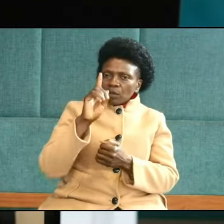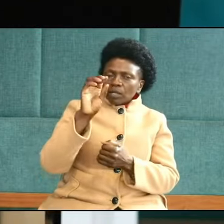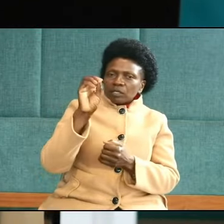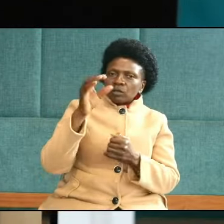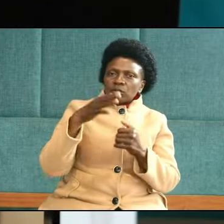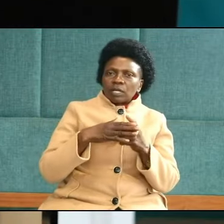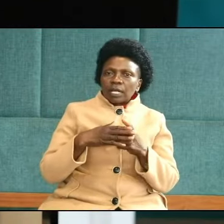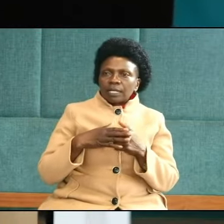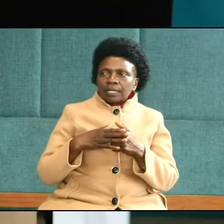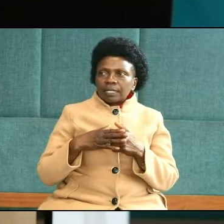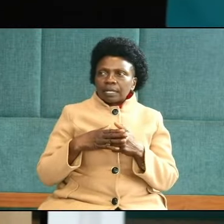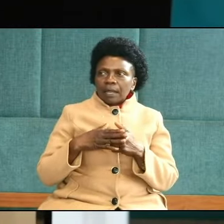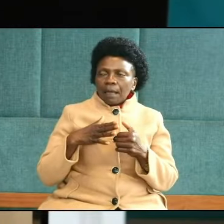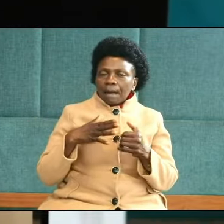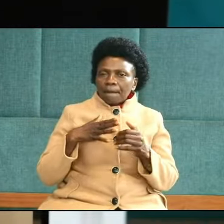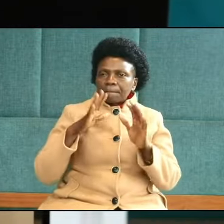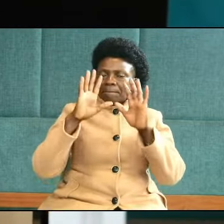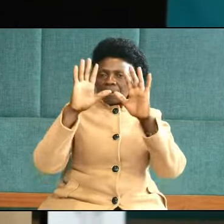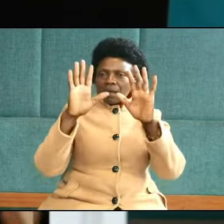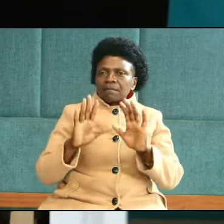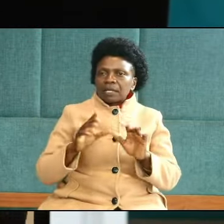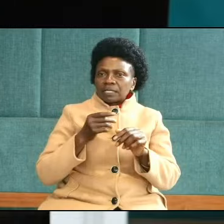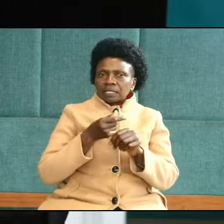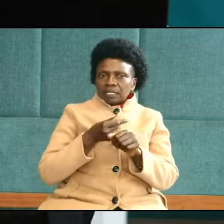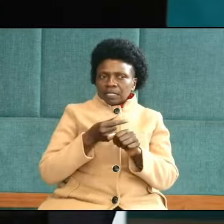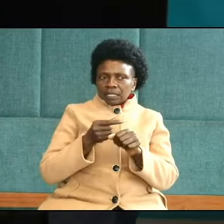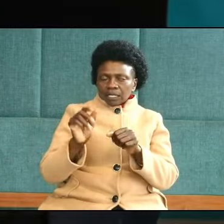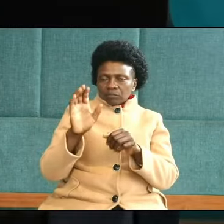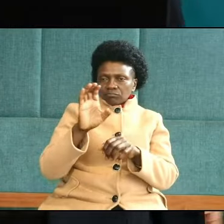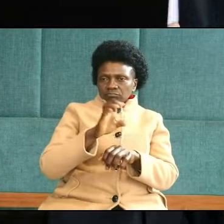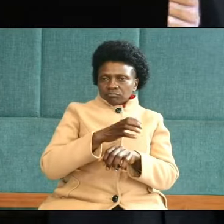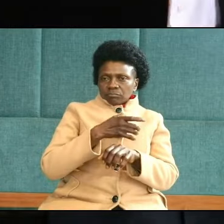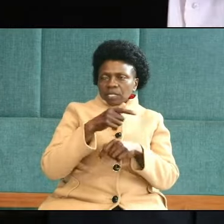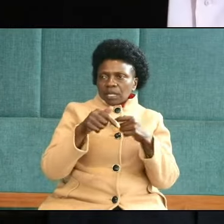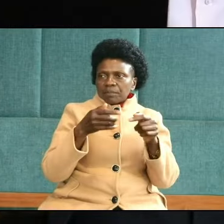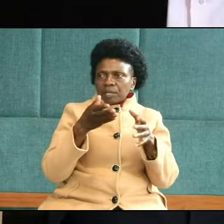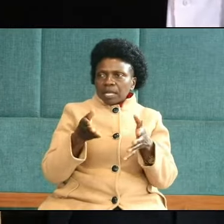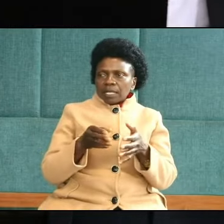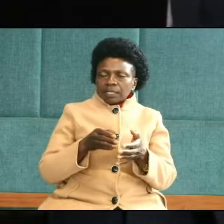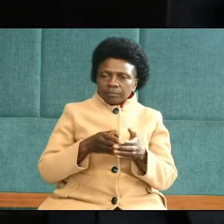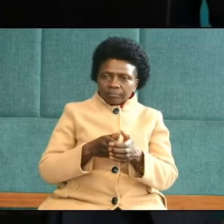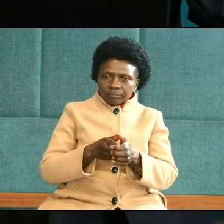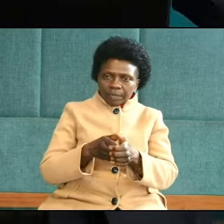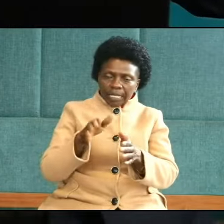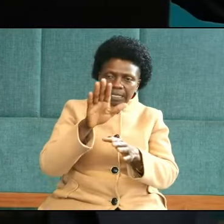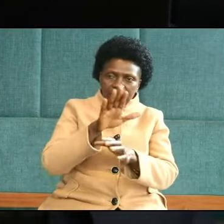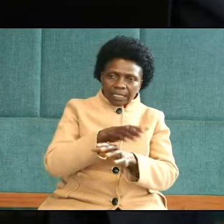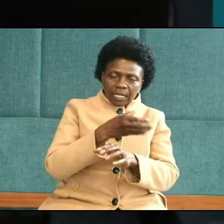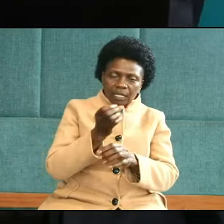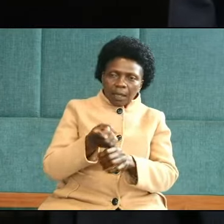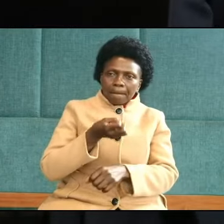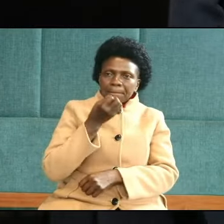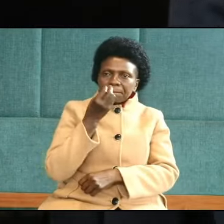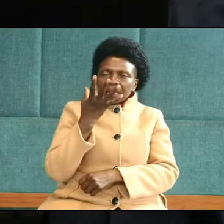109, Marvelous Grace, as our choristers come up here and lead us singing this